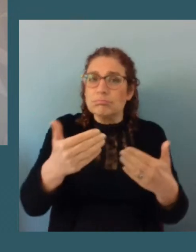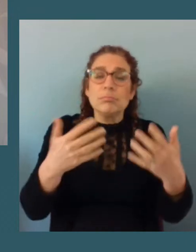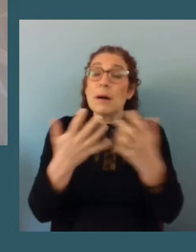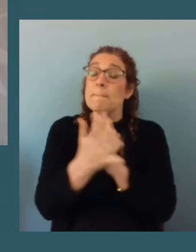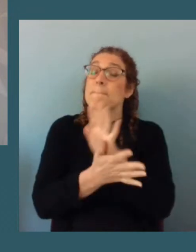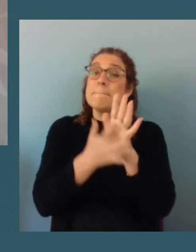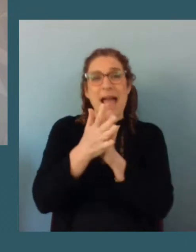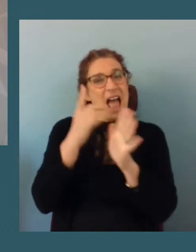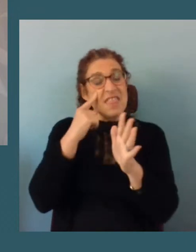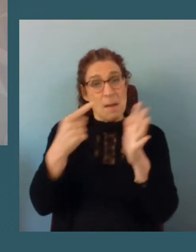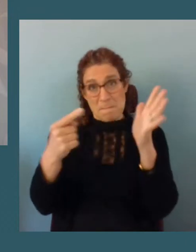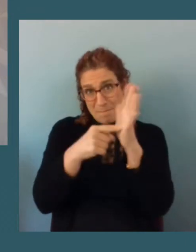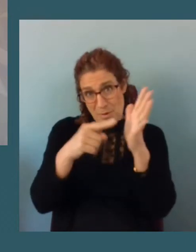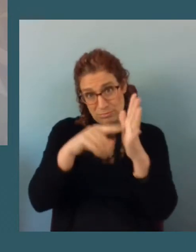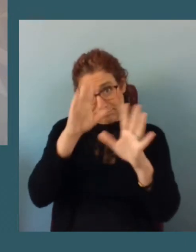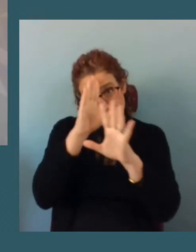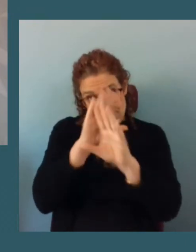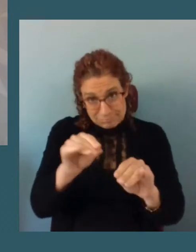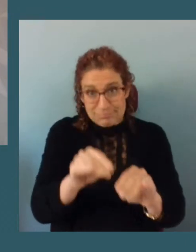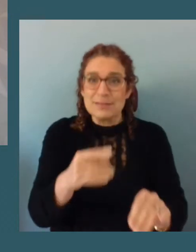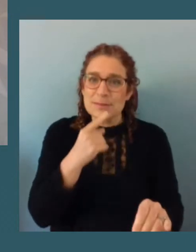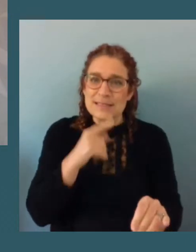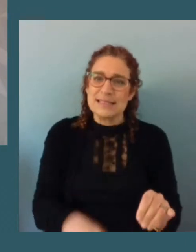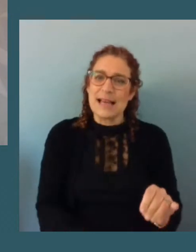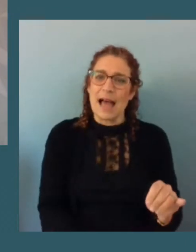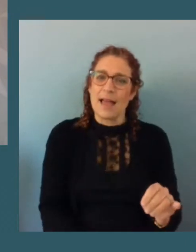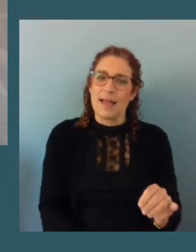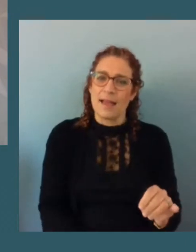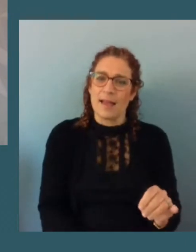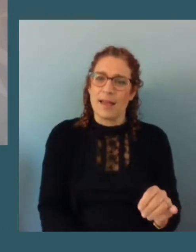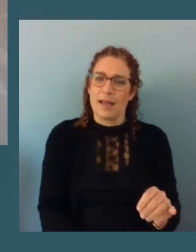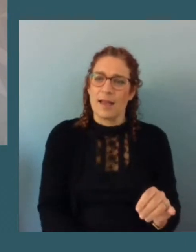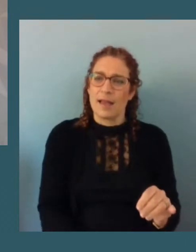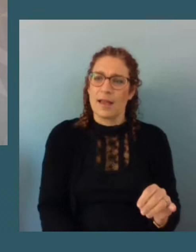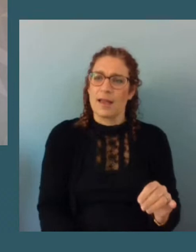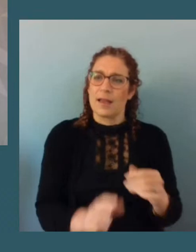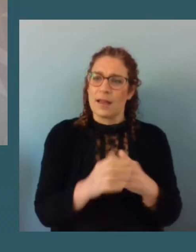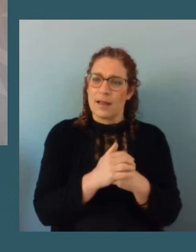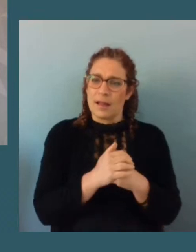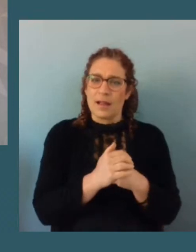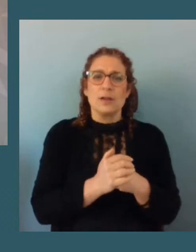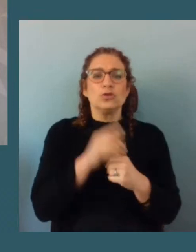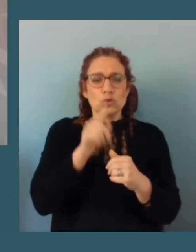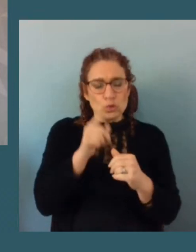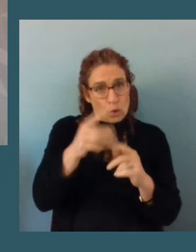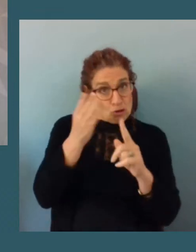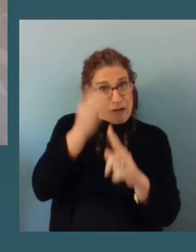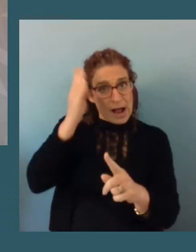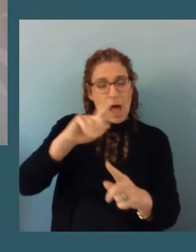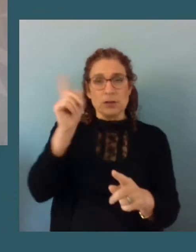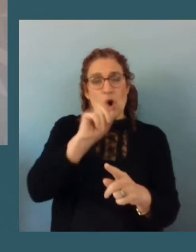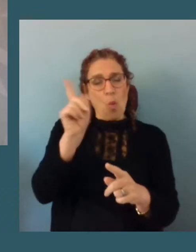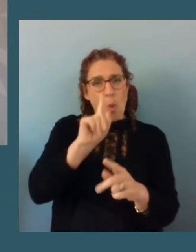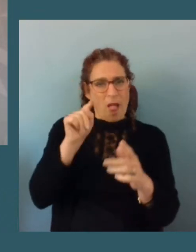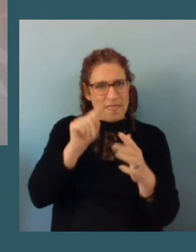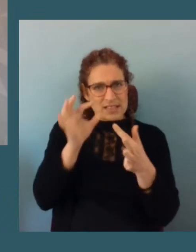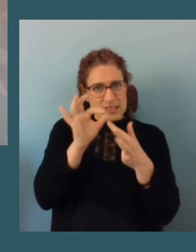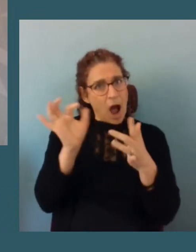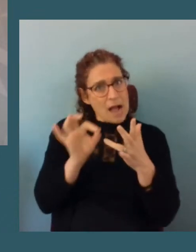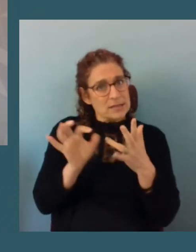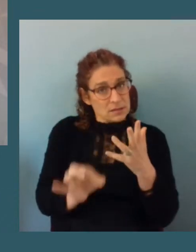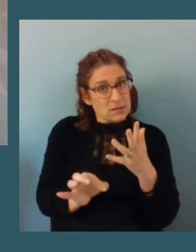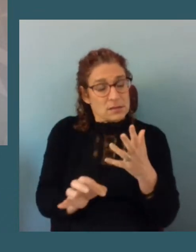messages really from a FPIES point of view is to recognise the signs. I feel the same as you, that really that's